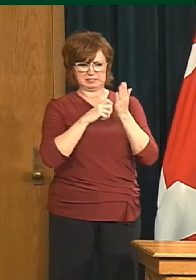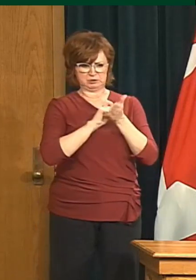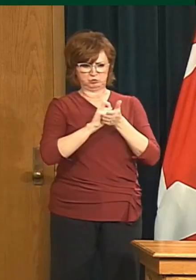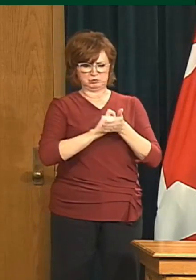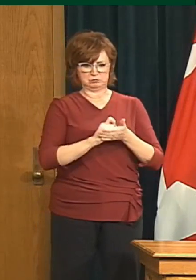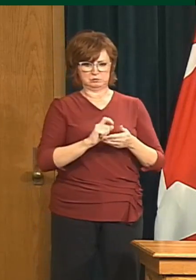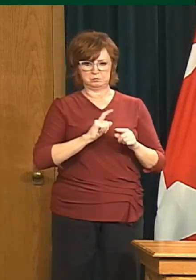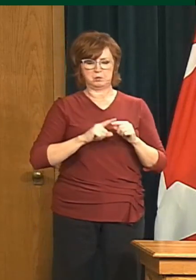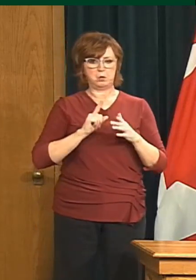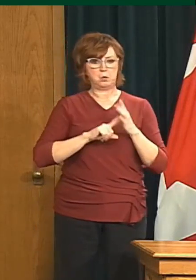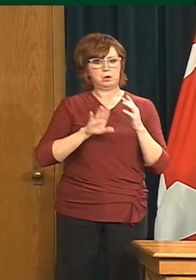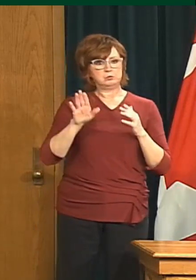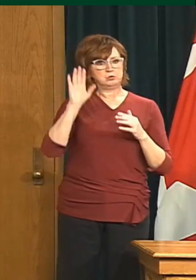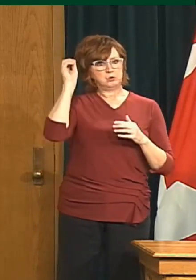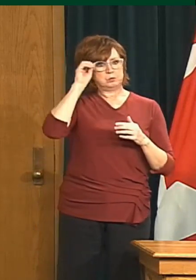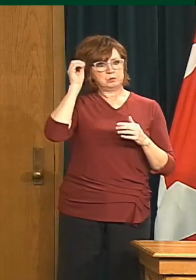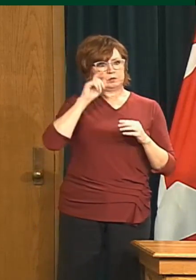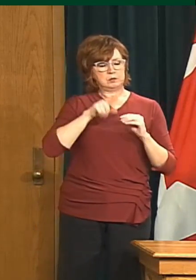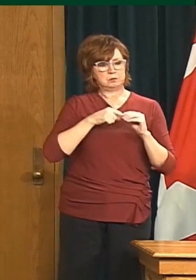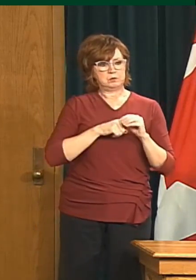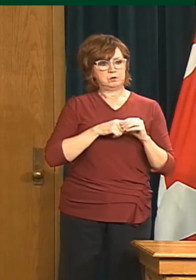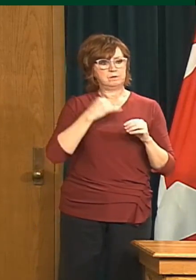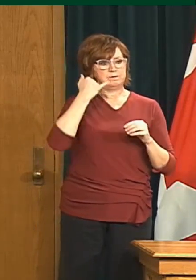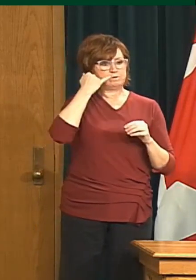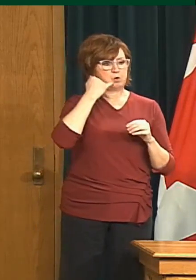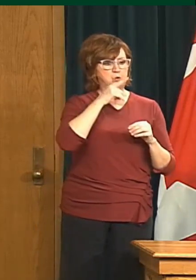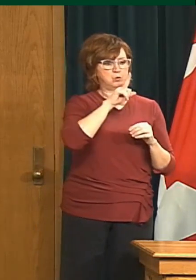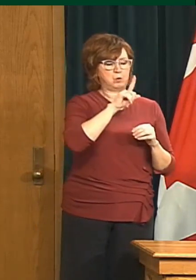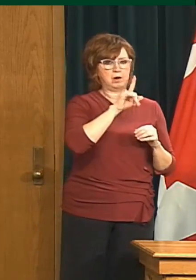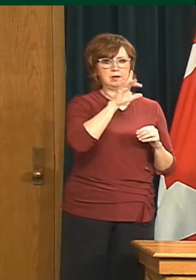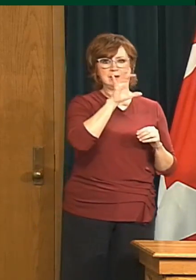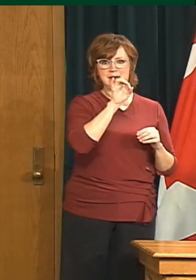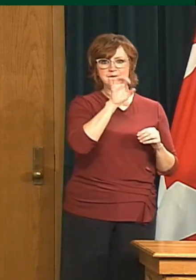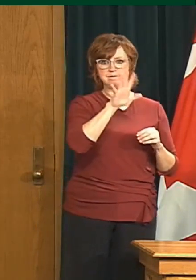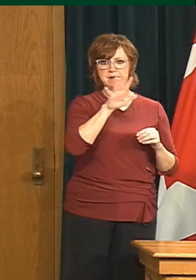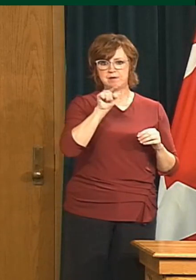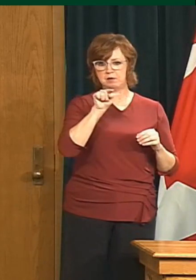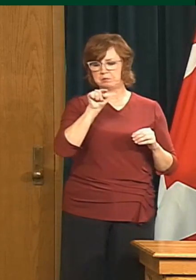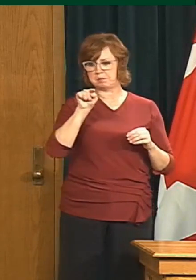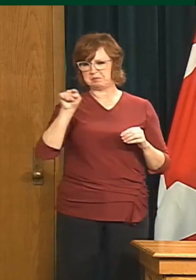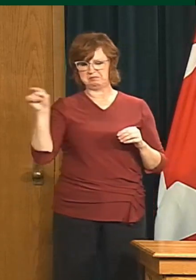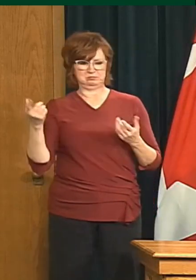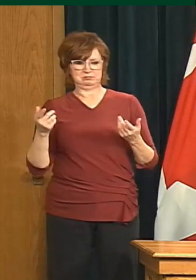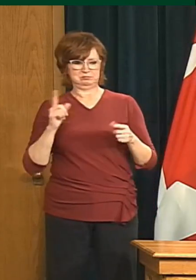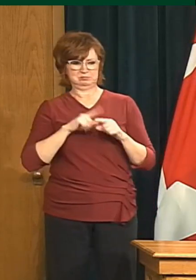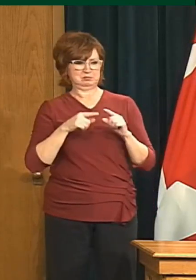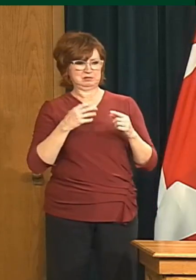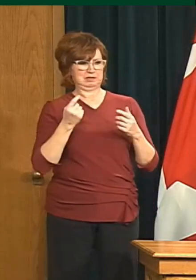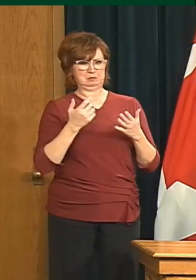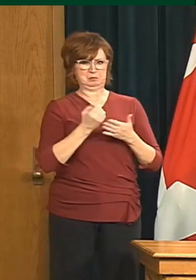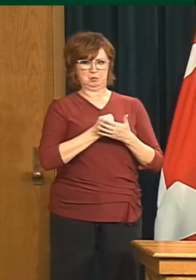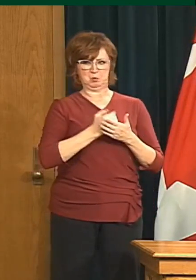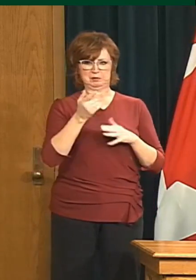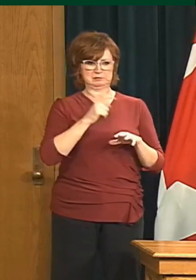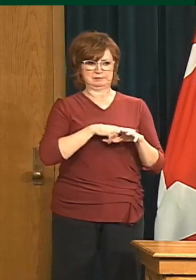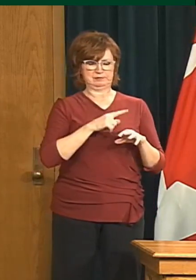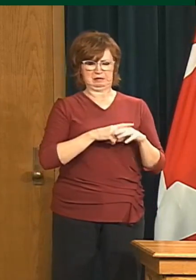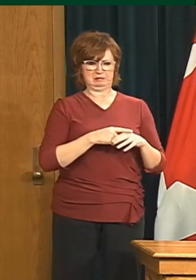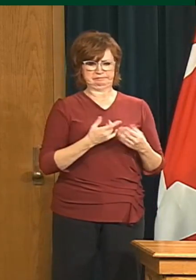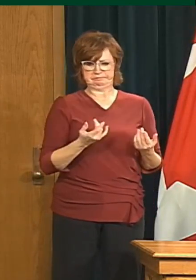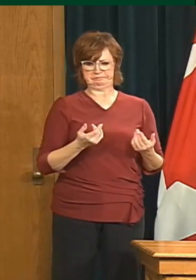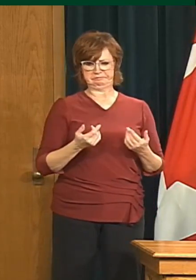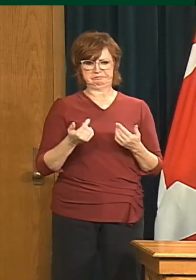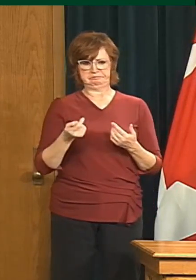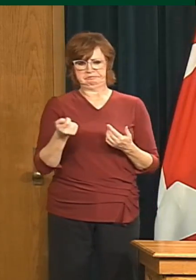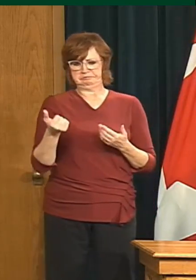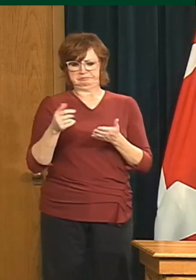on the importance of this kind of 1855 number and the fact that we've seen so few tickets? What's your reaction to the fact that we've seen so few tickets and